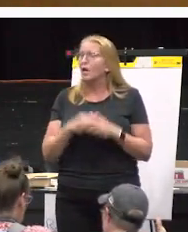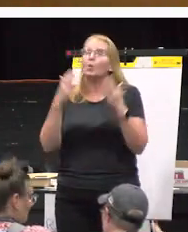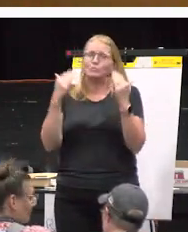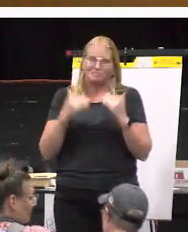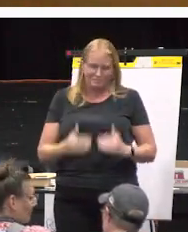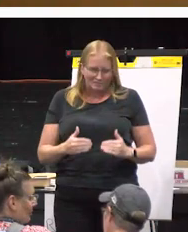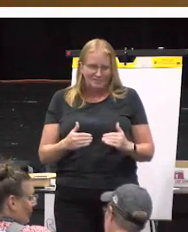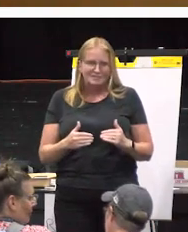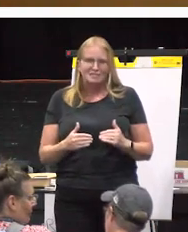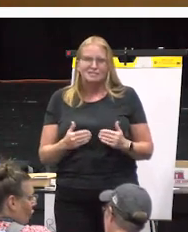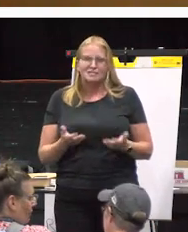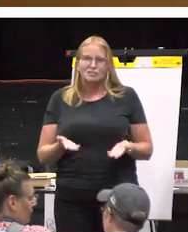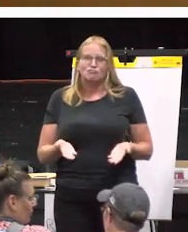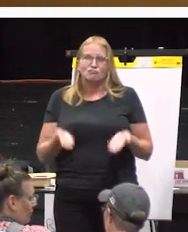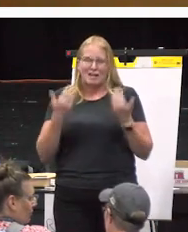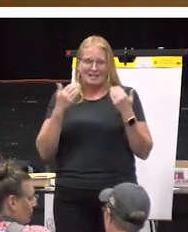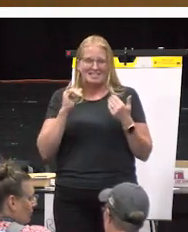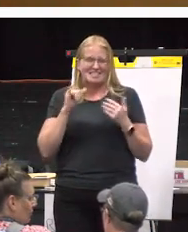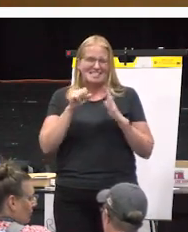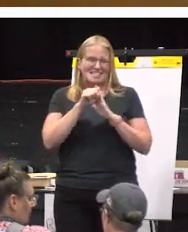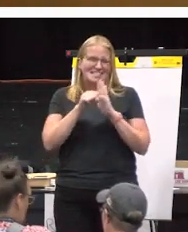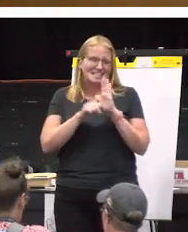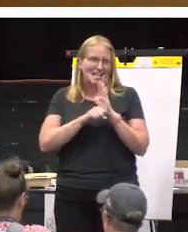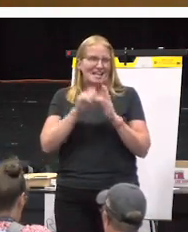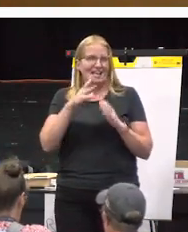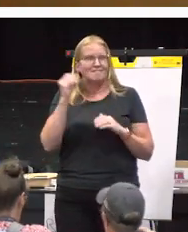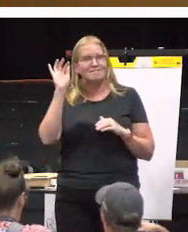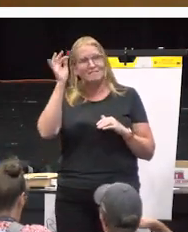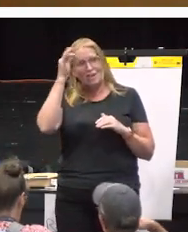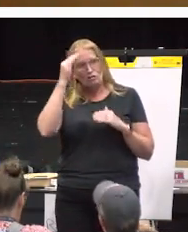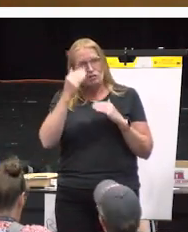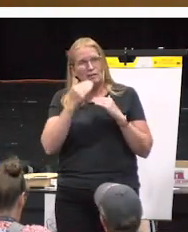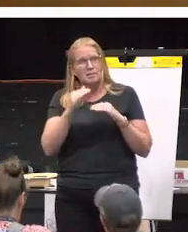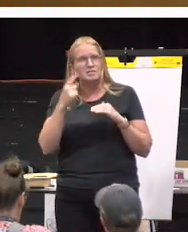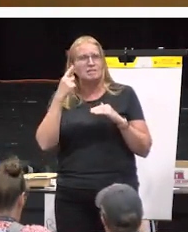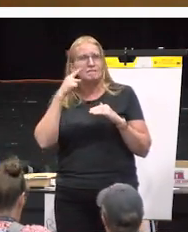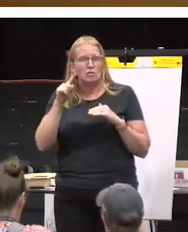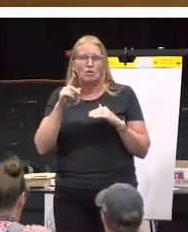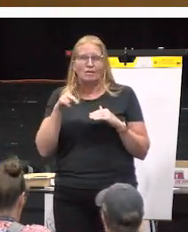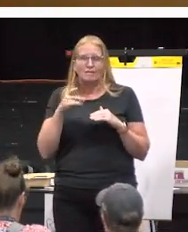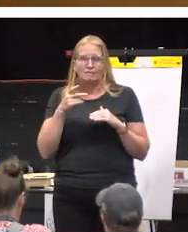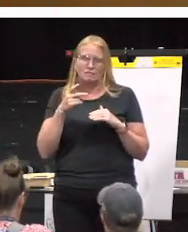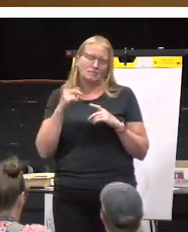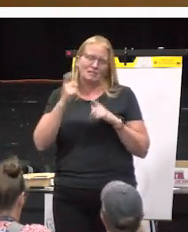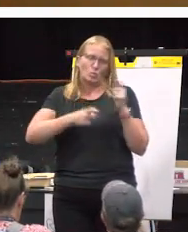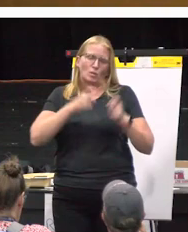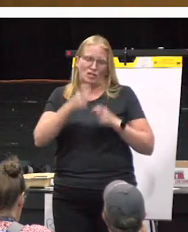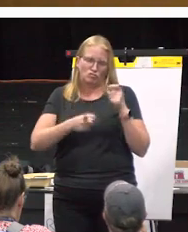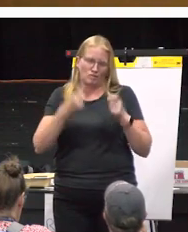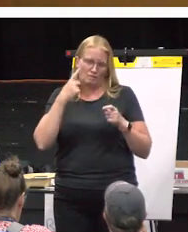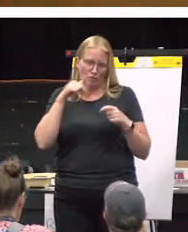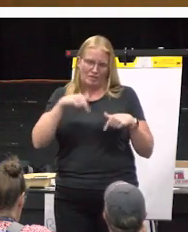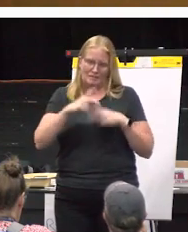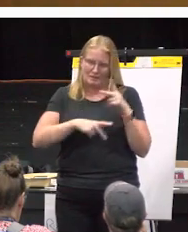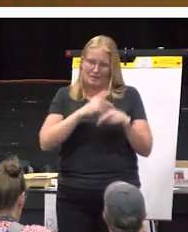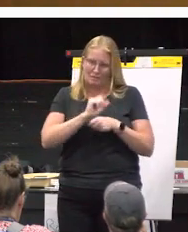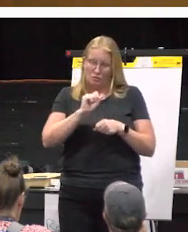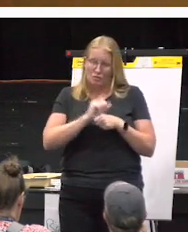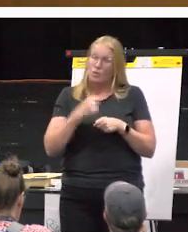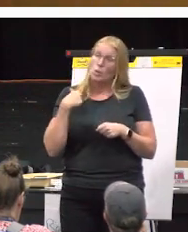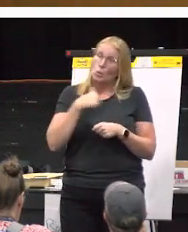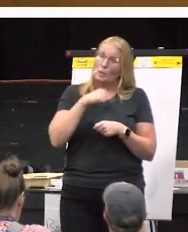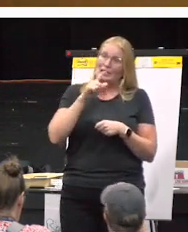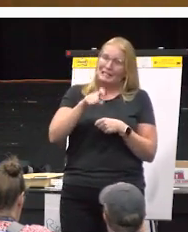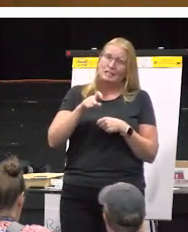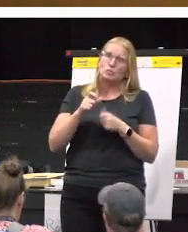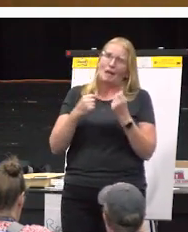Raise state, federal, and philanthropic funds for recovery and resilience. Working together, the public needs to advocate for more